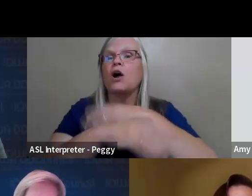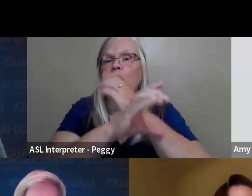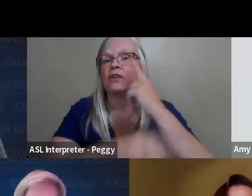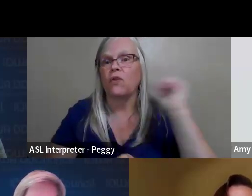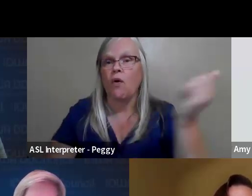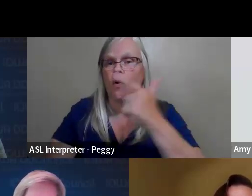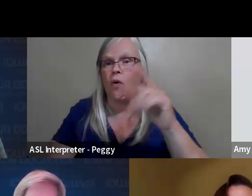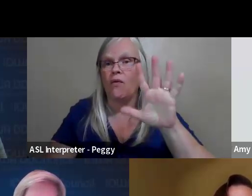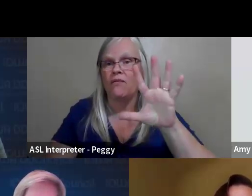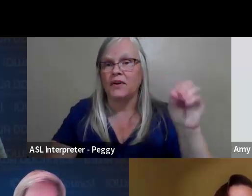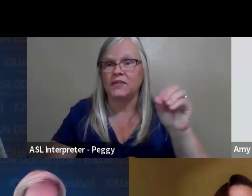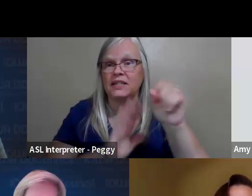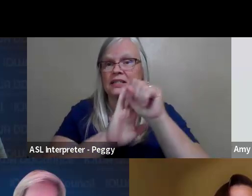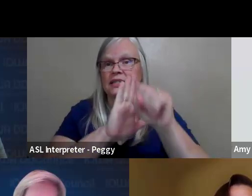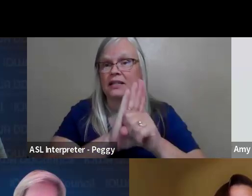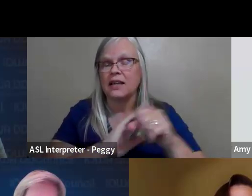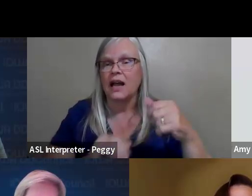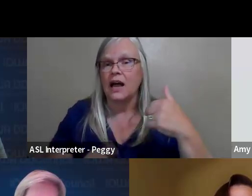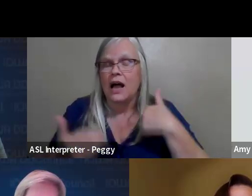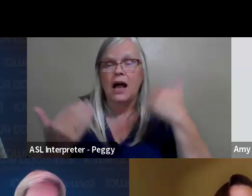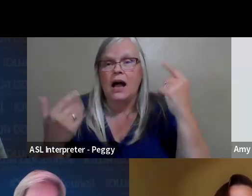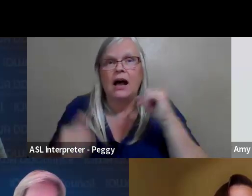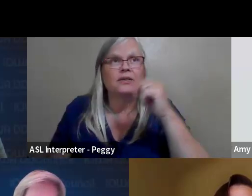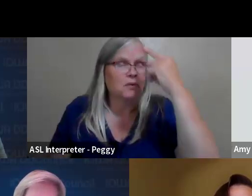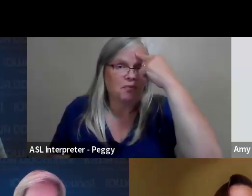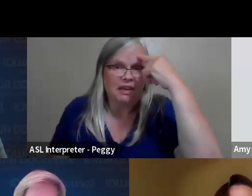states. I really sincerely do not think